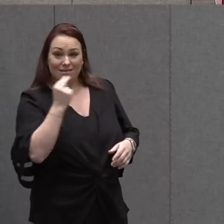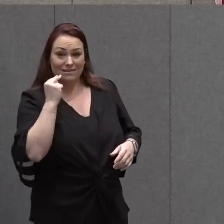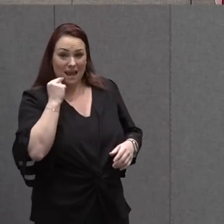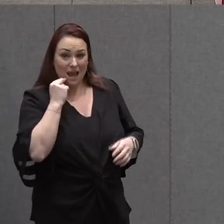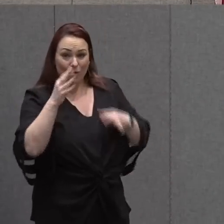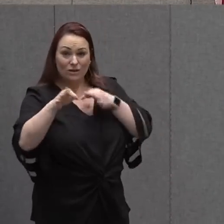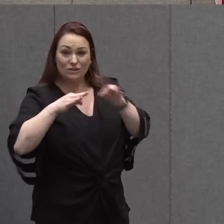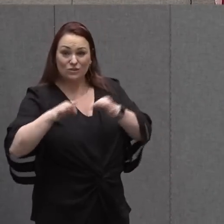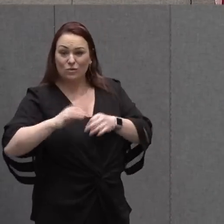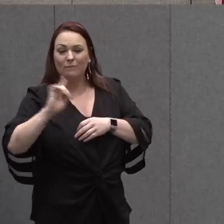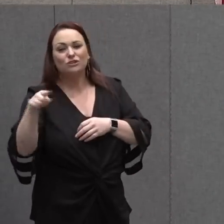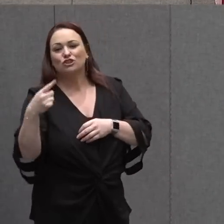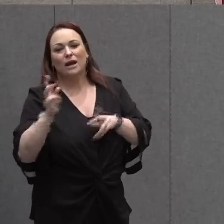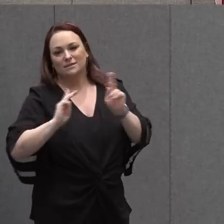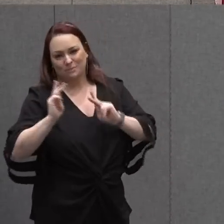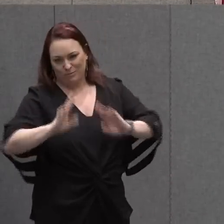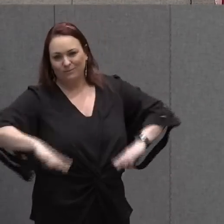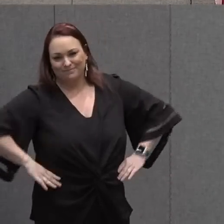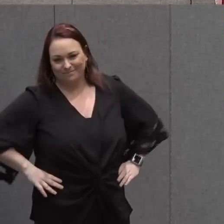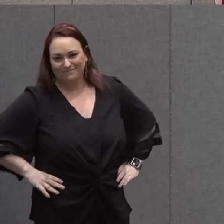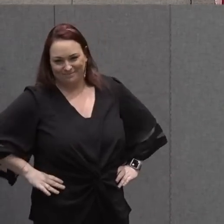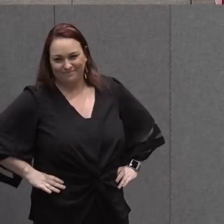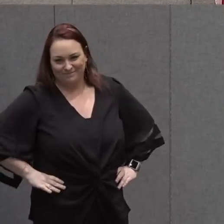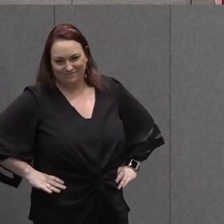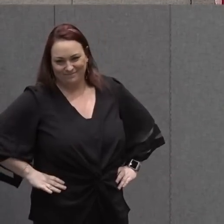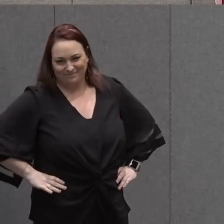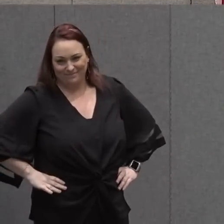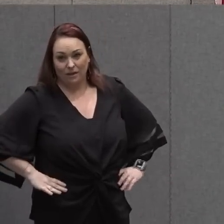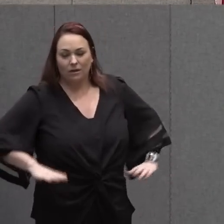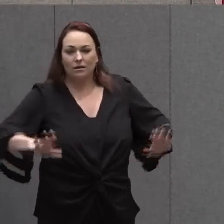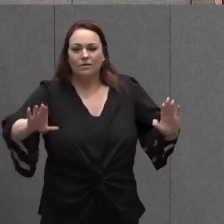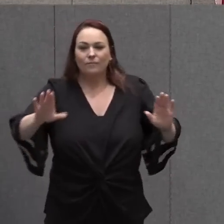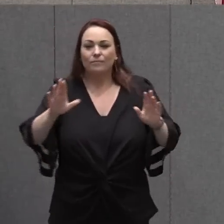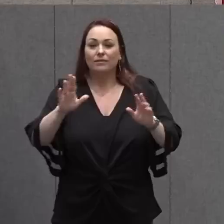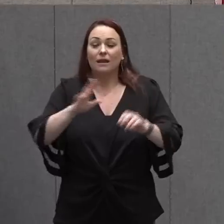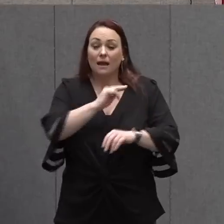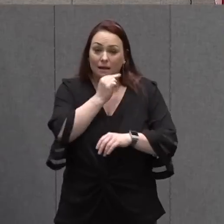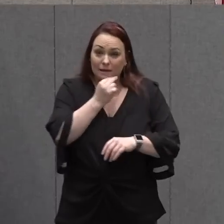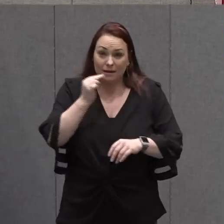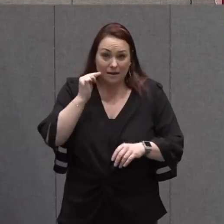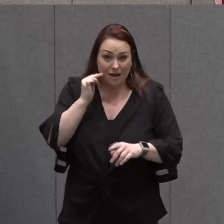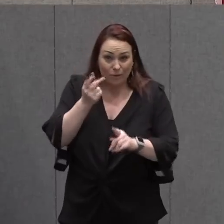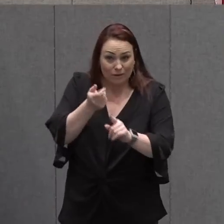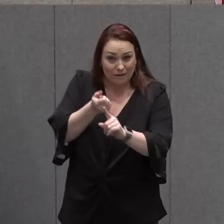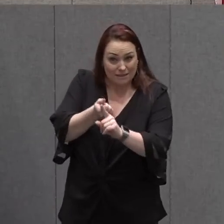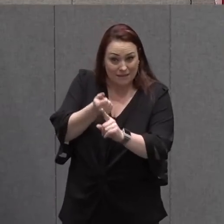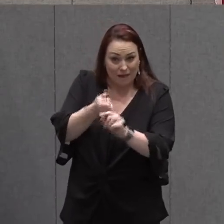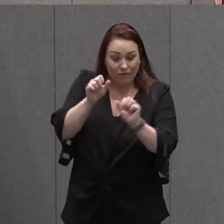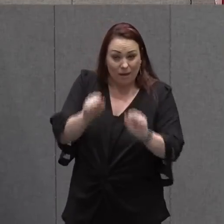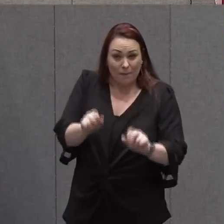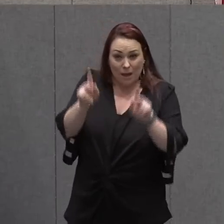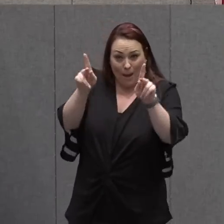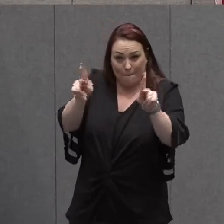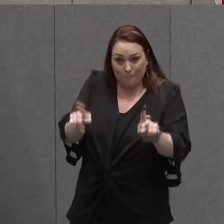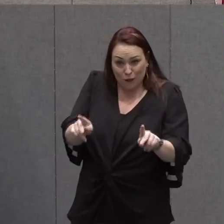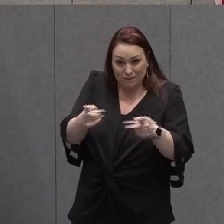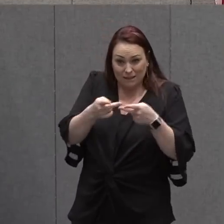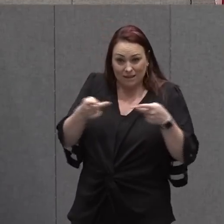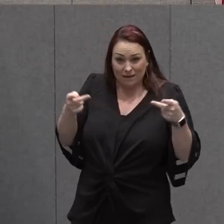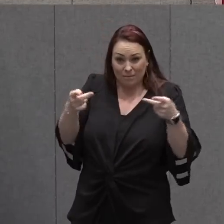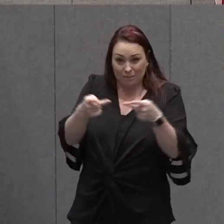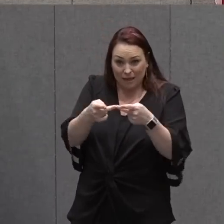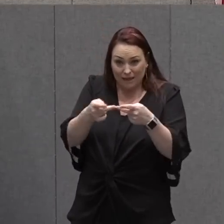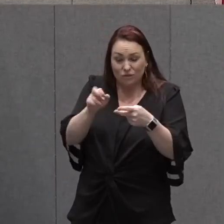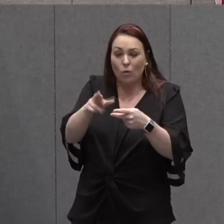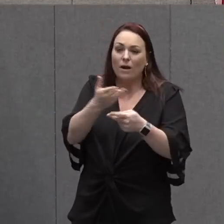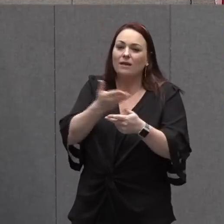just people. Well, a noun is a person, place, or thing. What? I used to think it